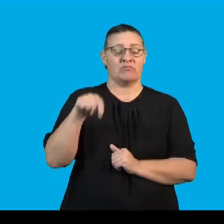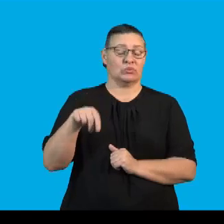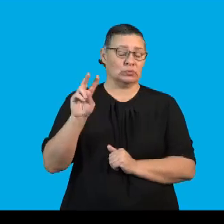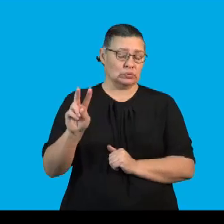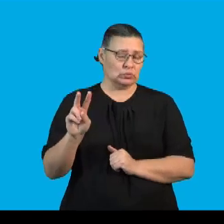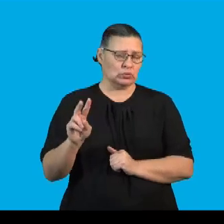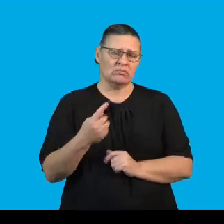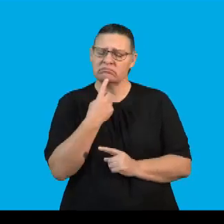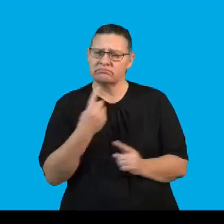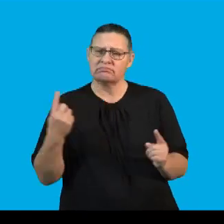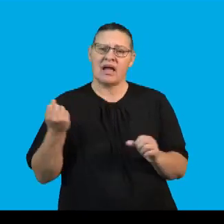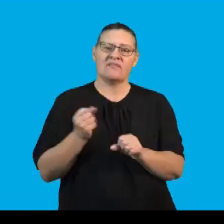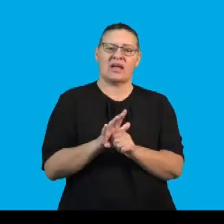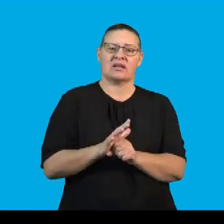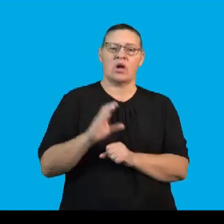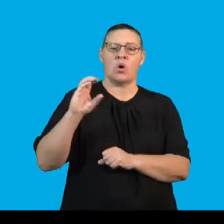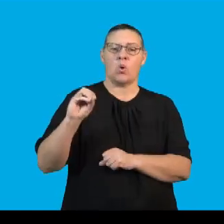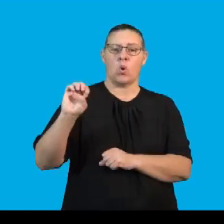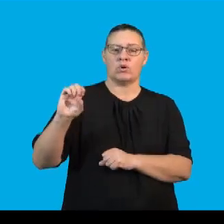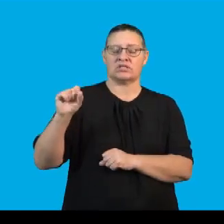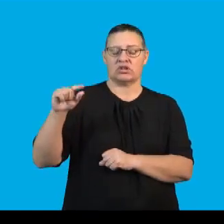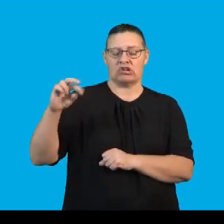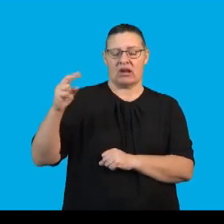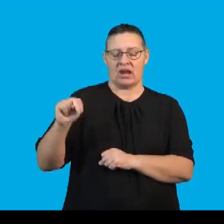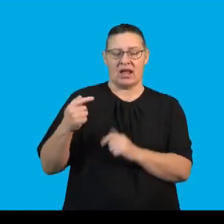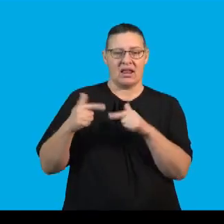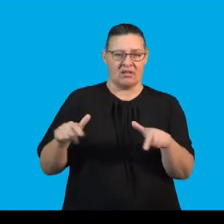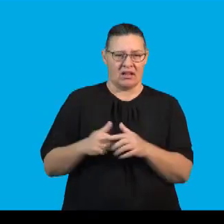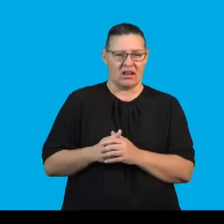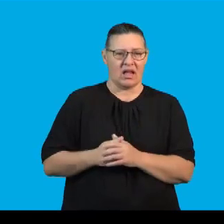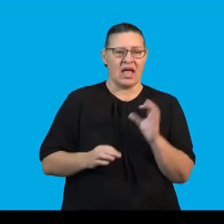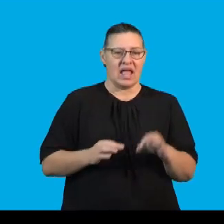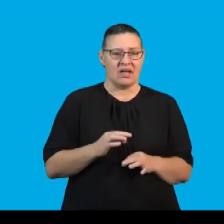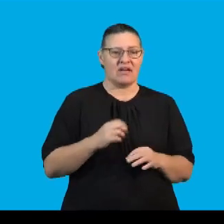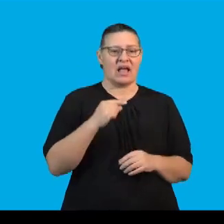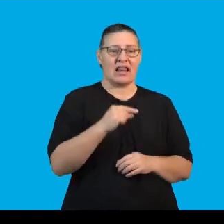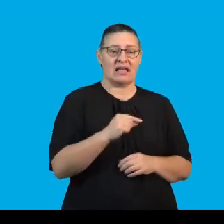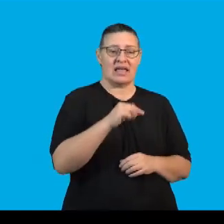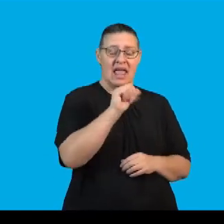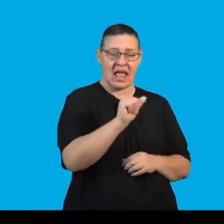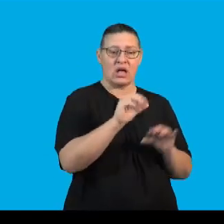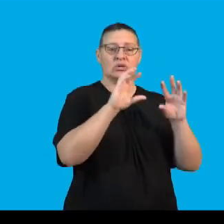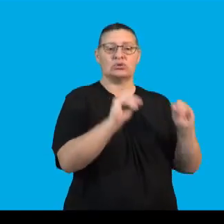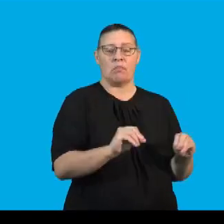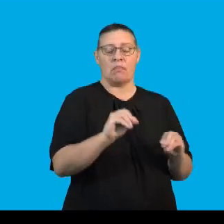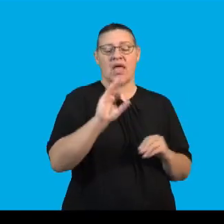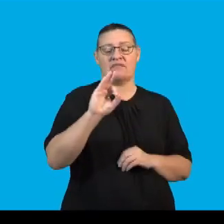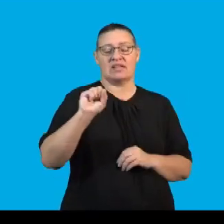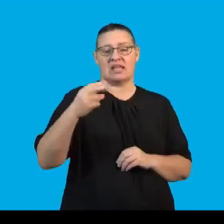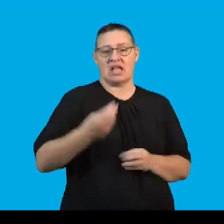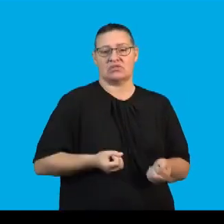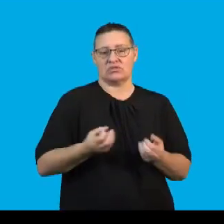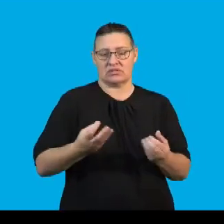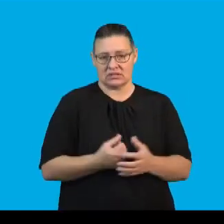1.5.2, state the effect on the estrogen levels in the blood if gland A stops secreting